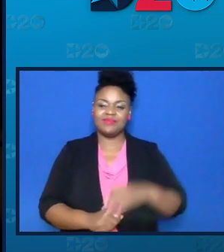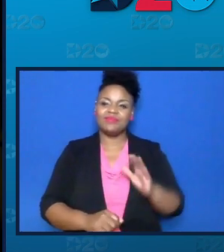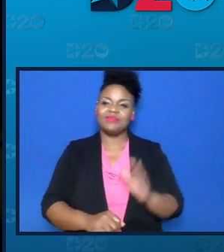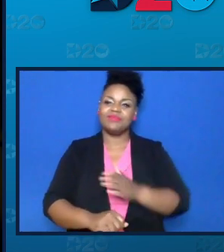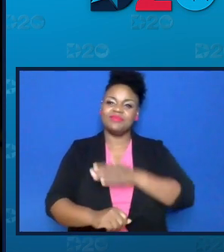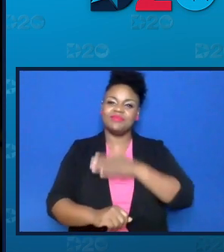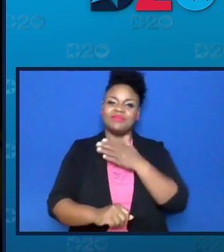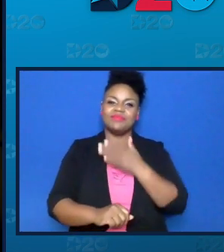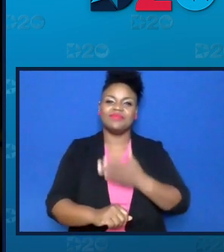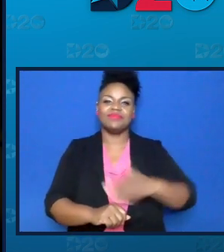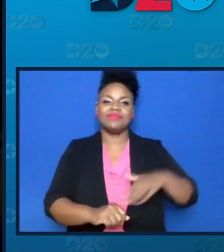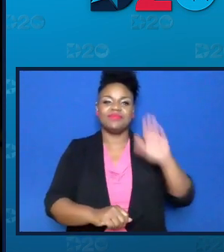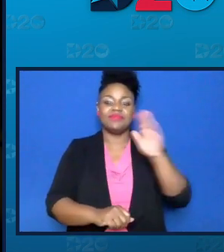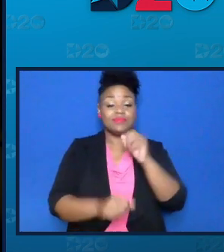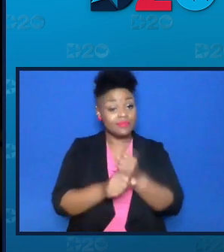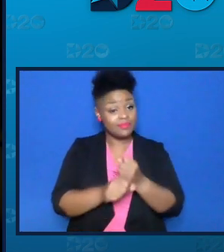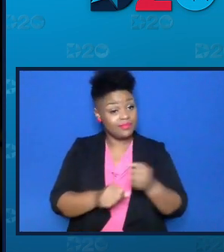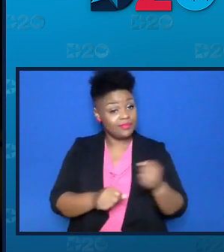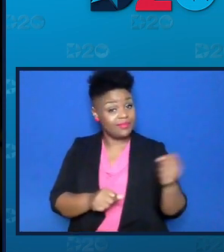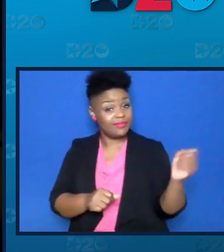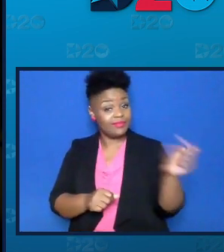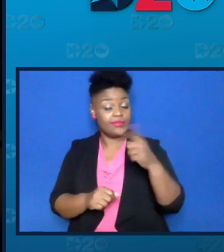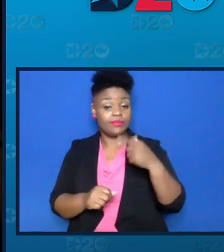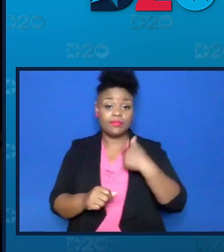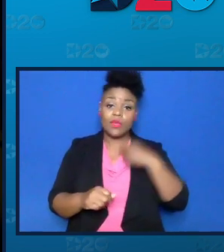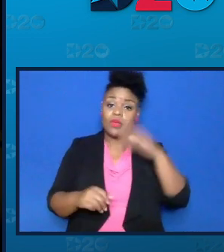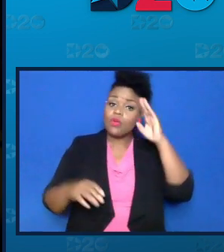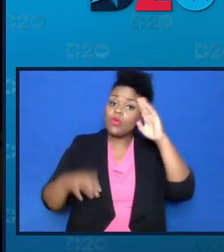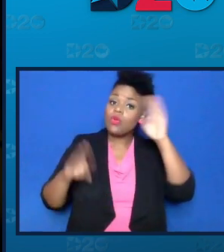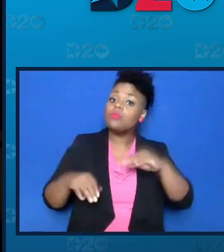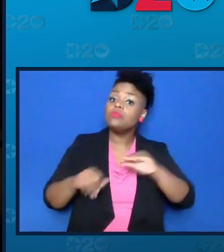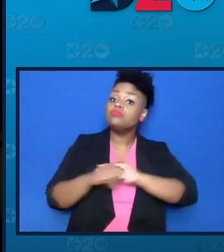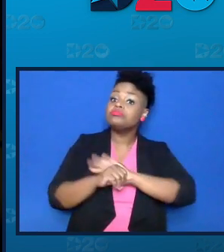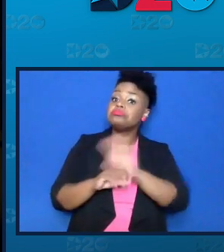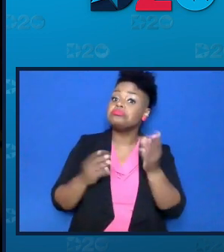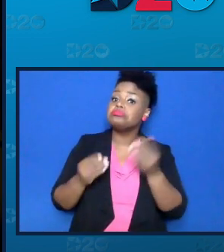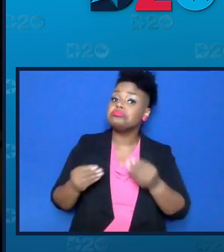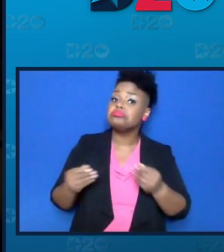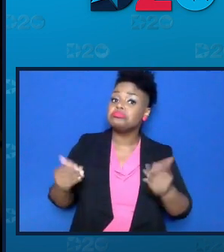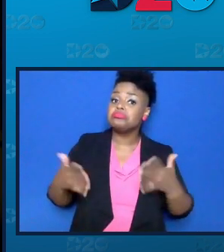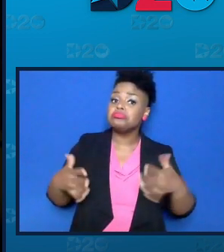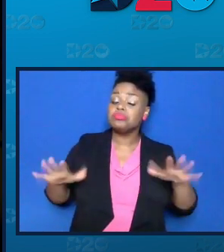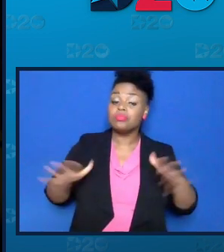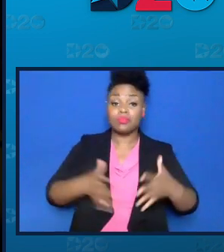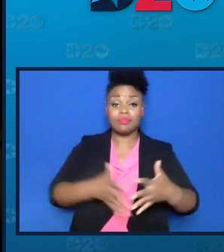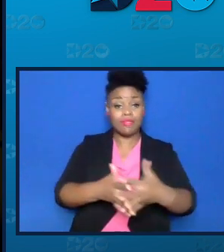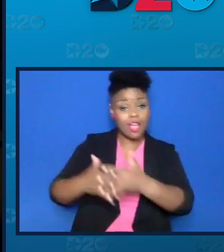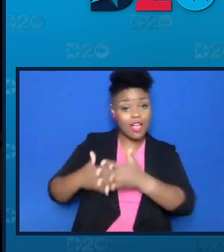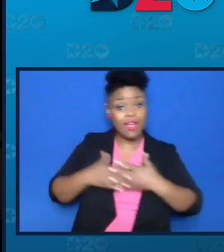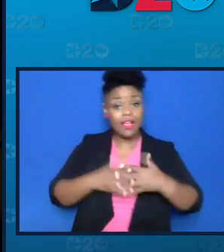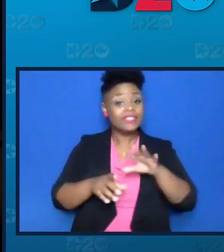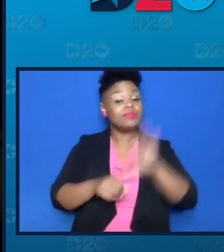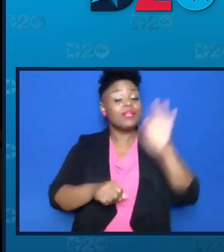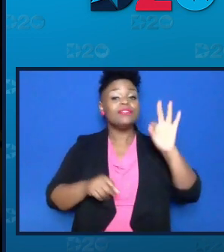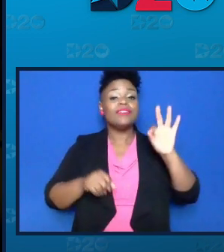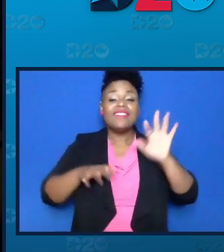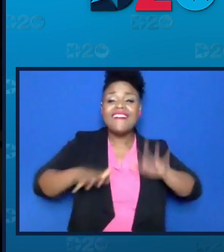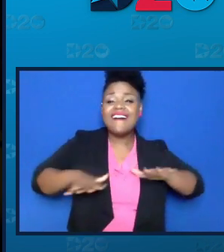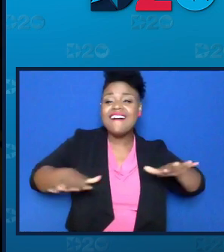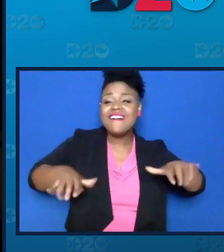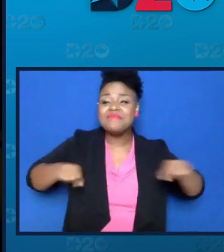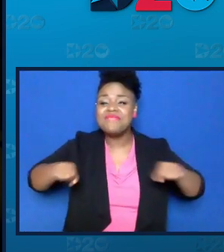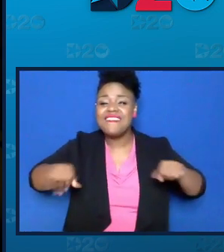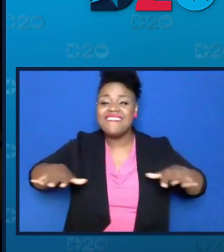This time next year, I hope the virus is in check and the American spirit is unleashed and that we're not